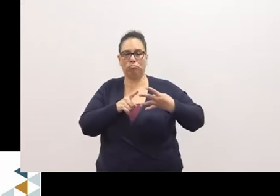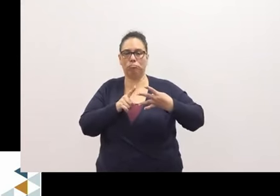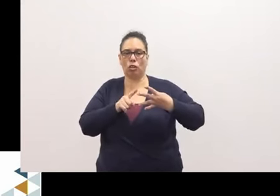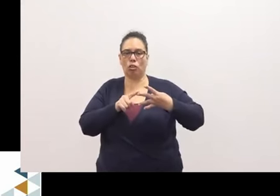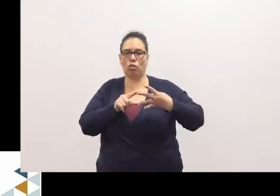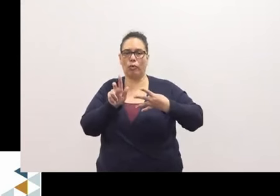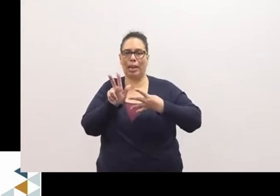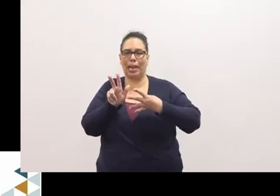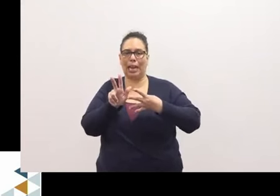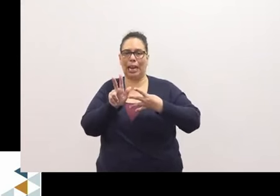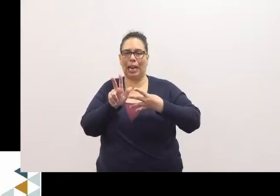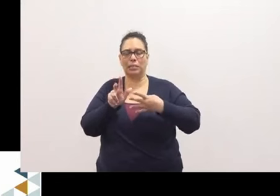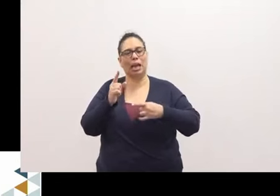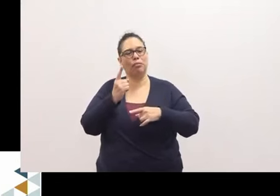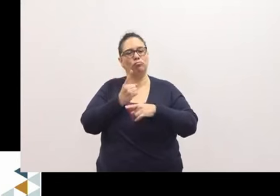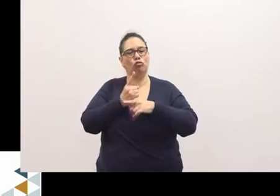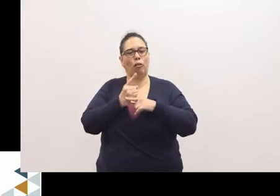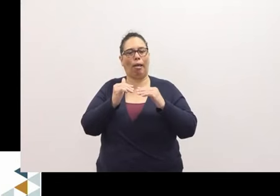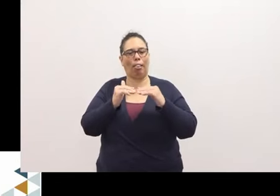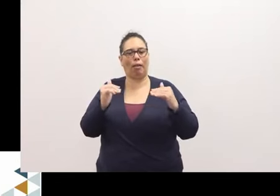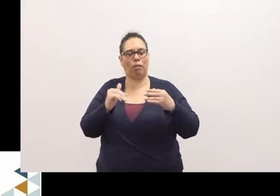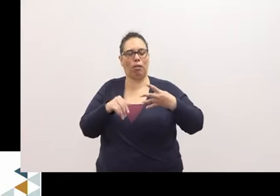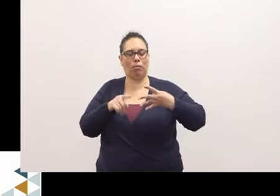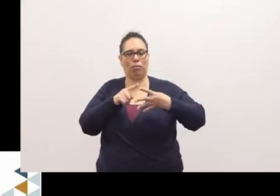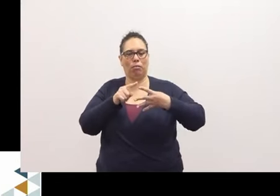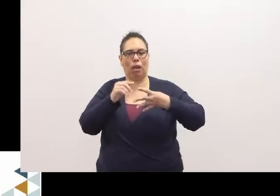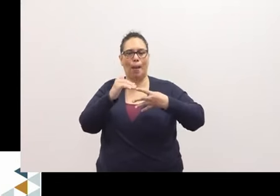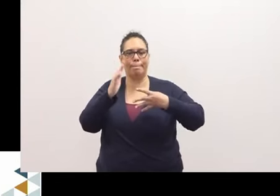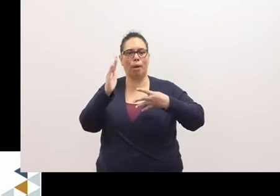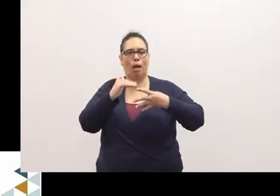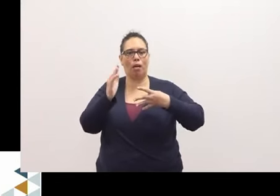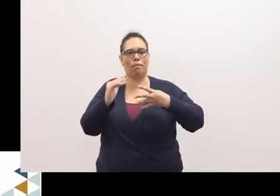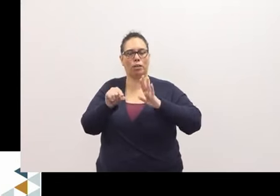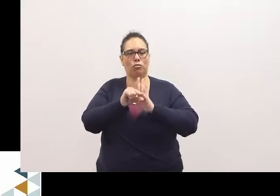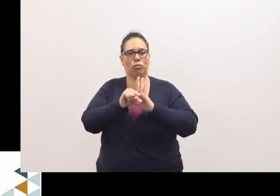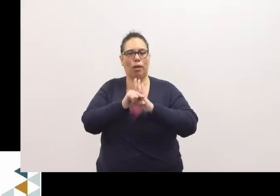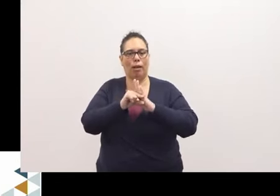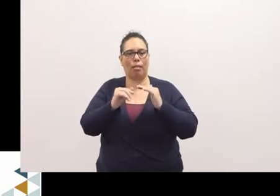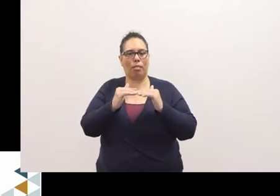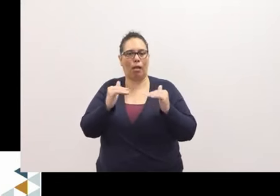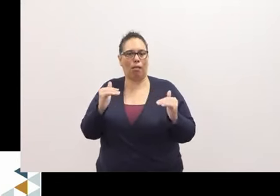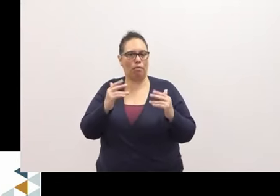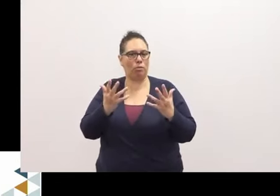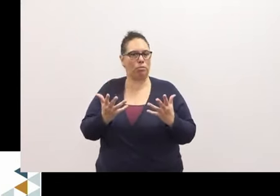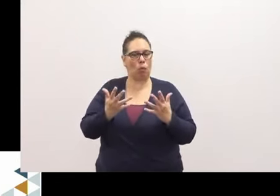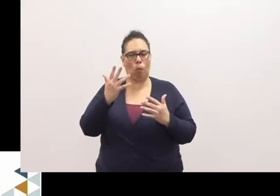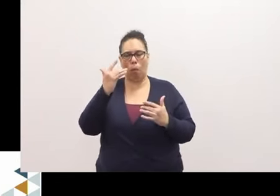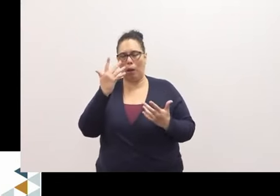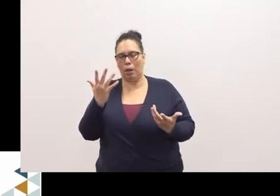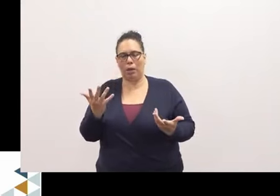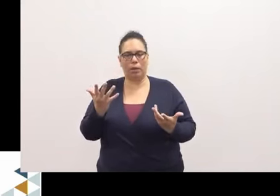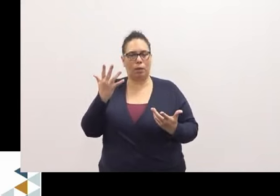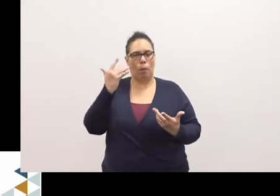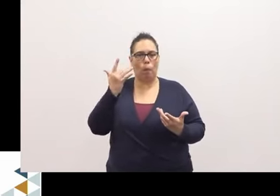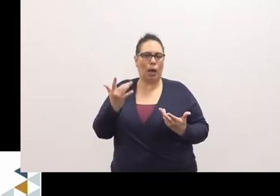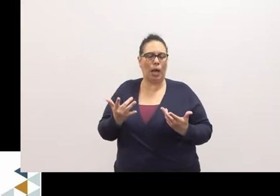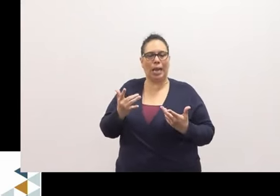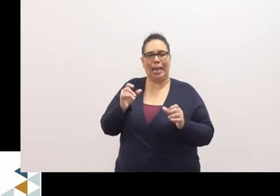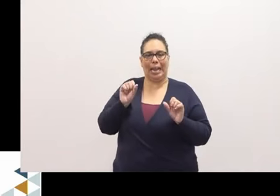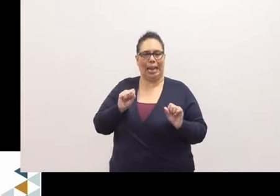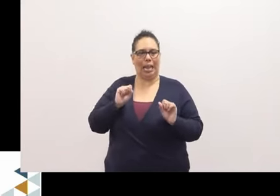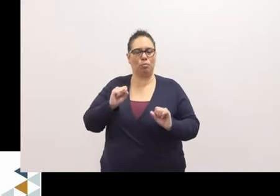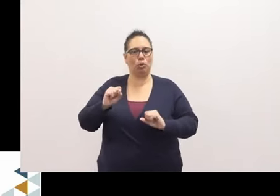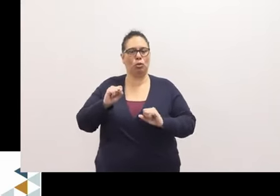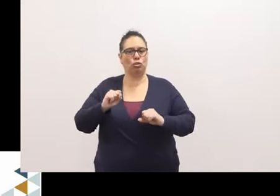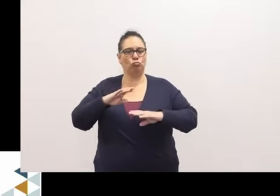to like being at grade level, and the 4 is above grade level. So we would have to look at why are they able to meet